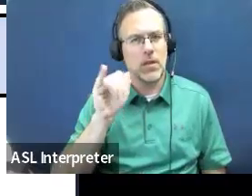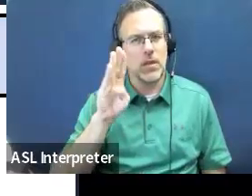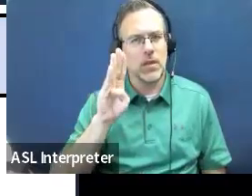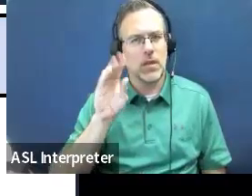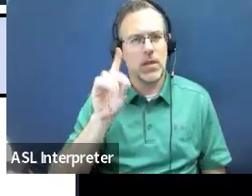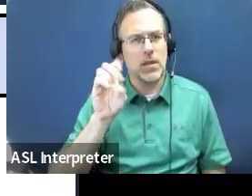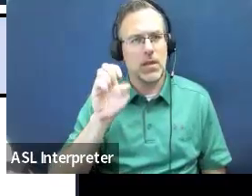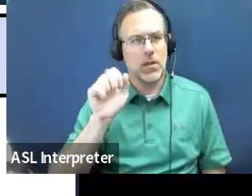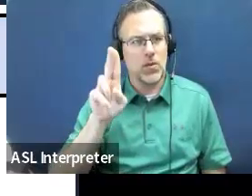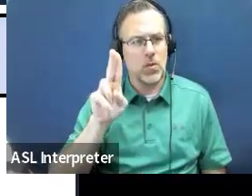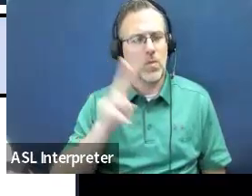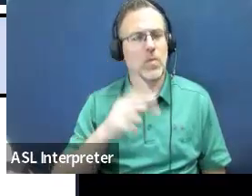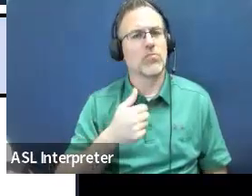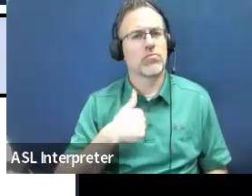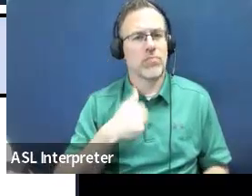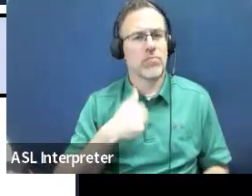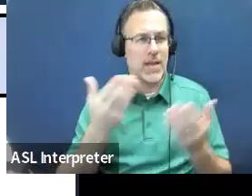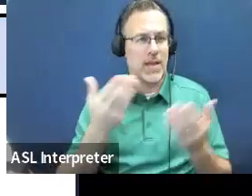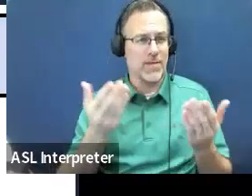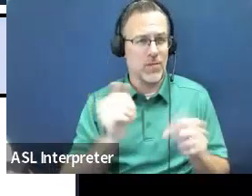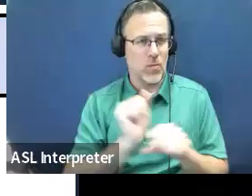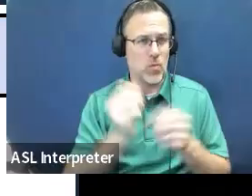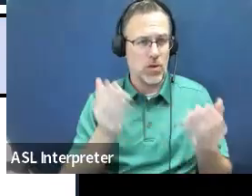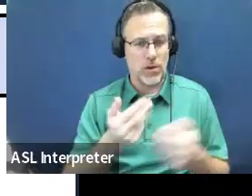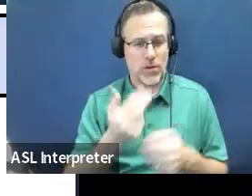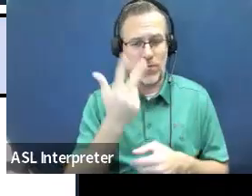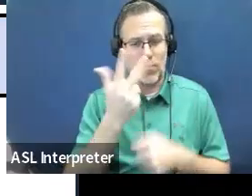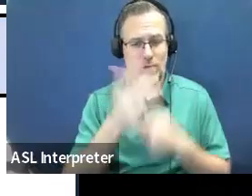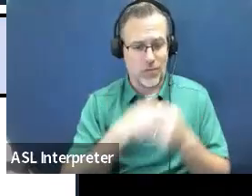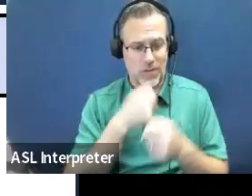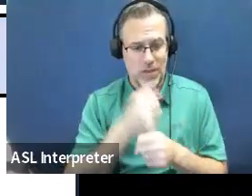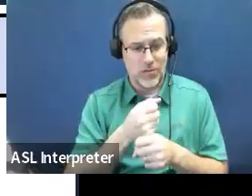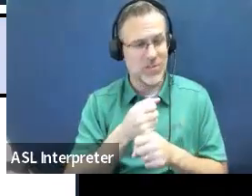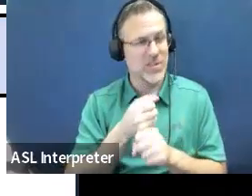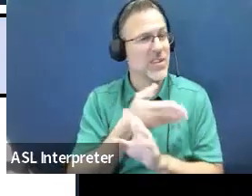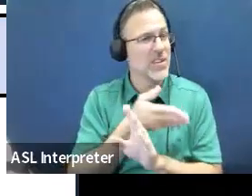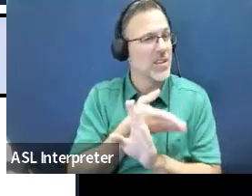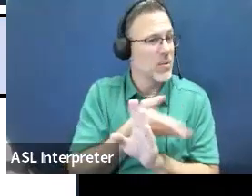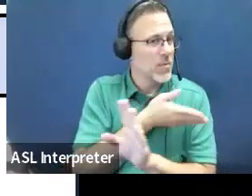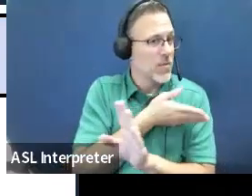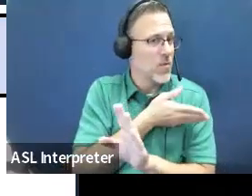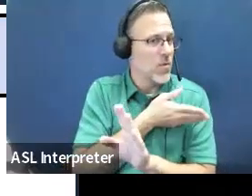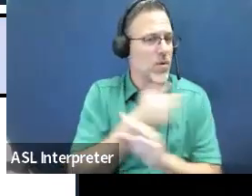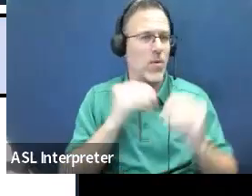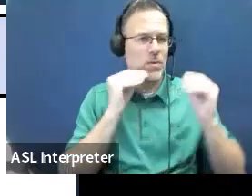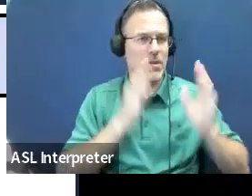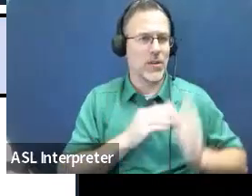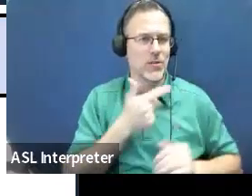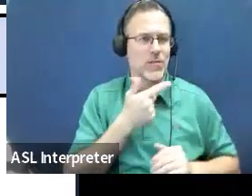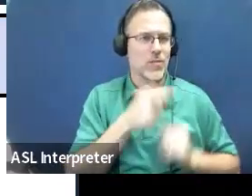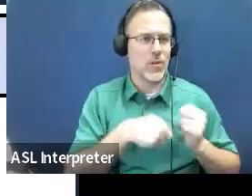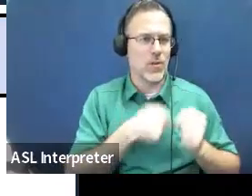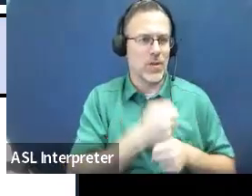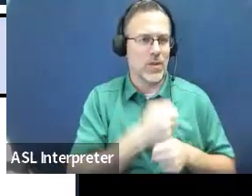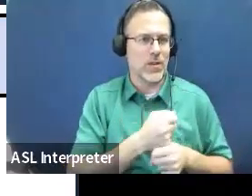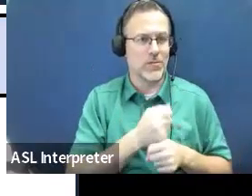3 years. And before that, I was a teacher for 21 years. And Colette Sullivan is here with me